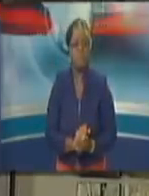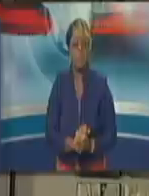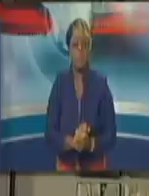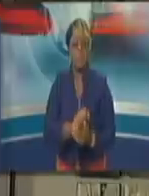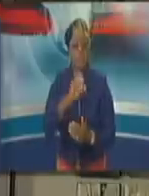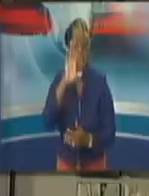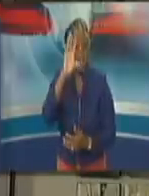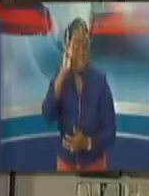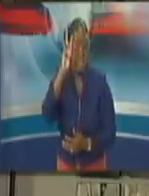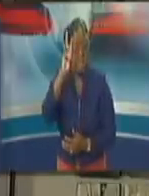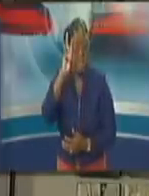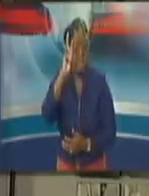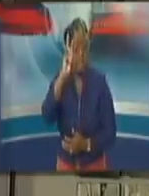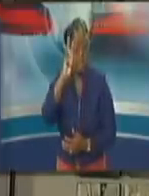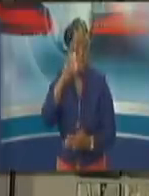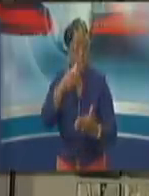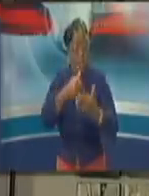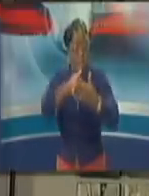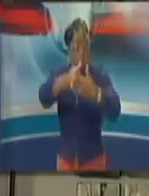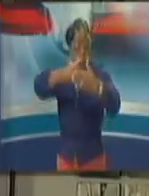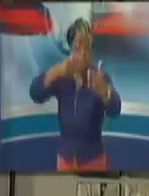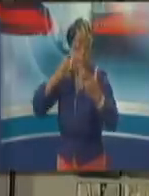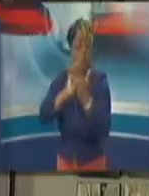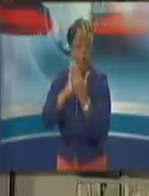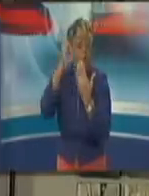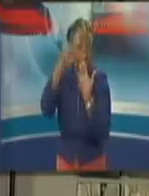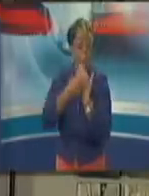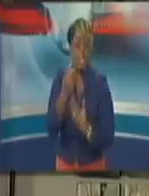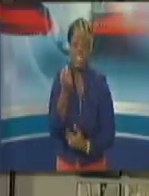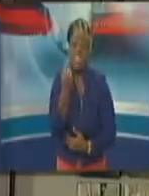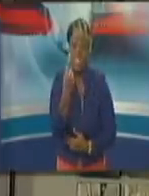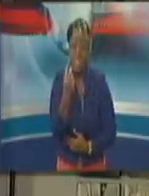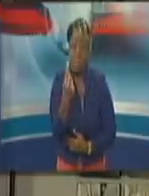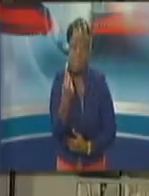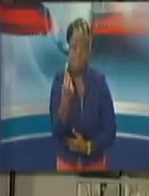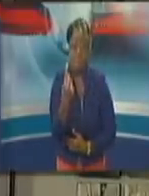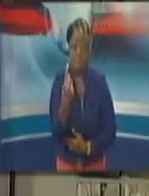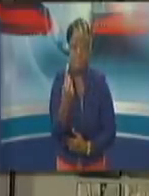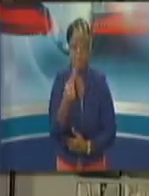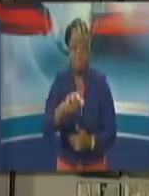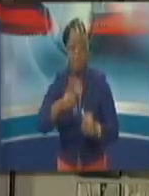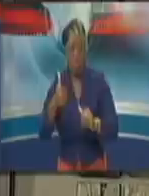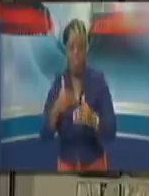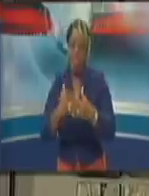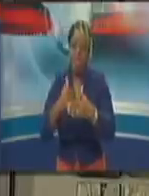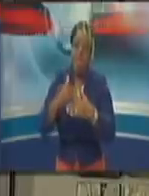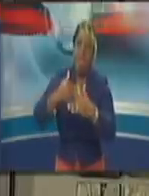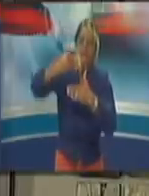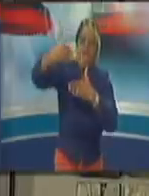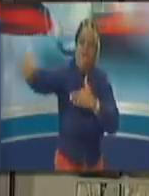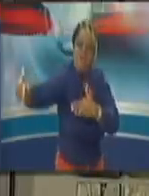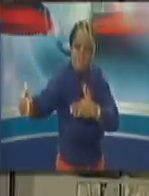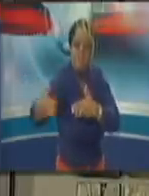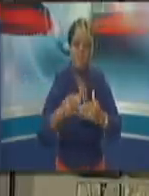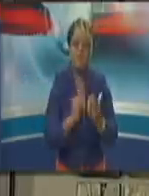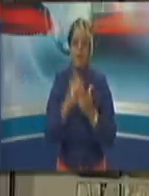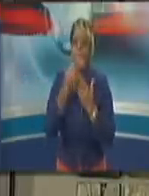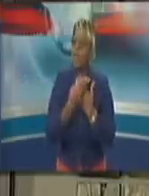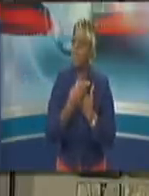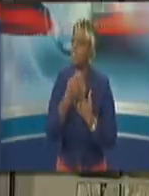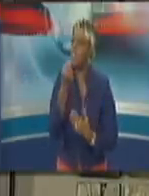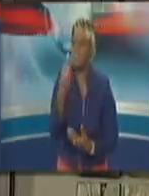them before March the 11th, and the remainder from March the 11th going forward.